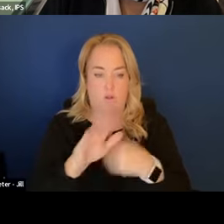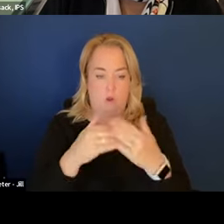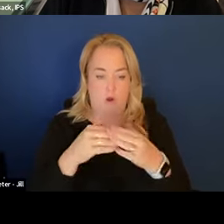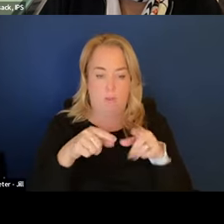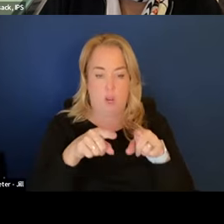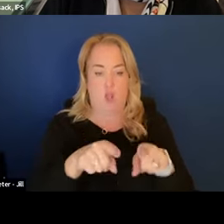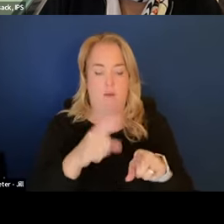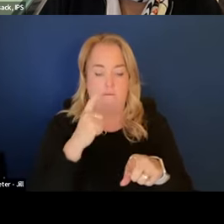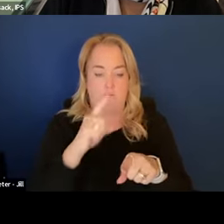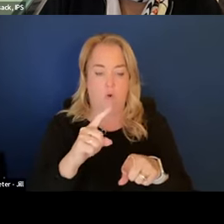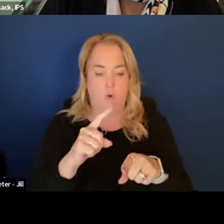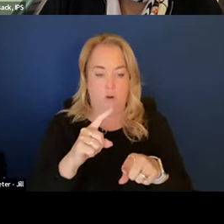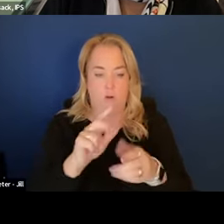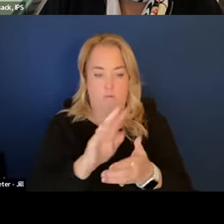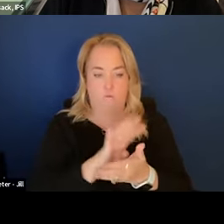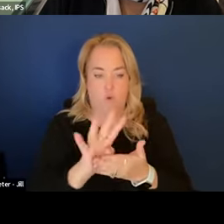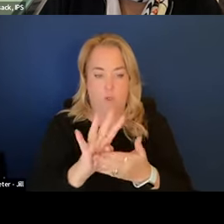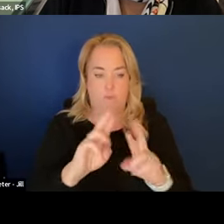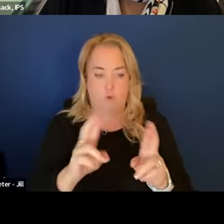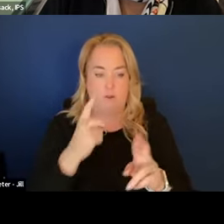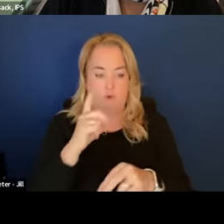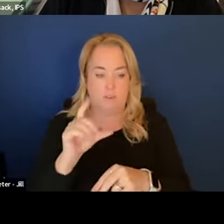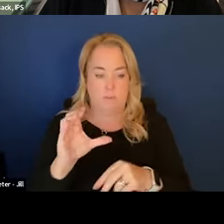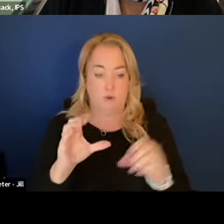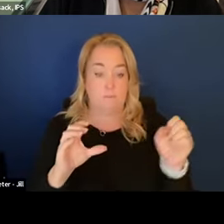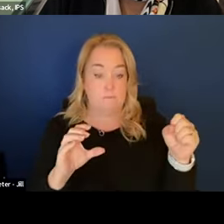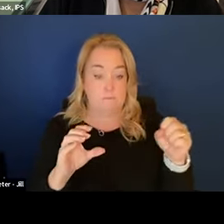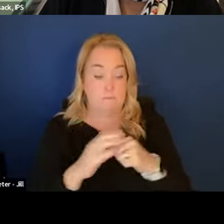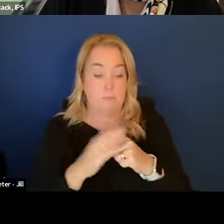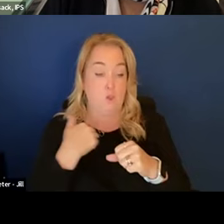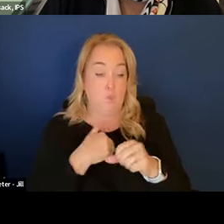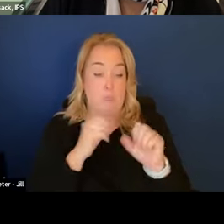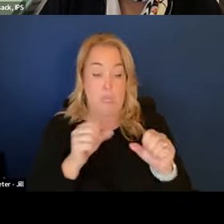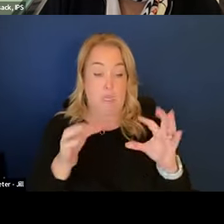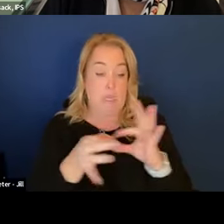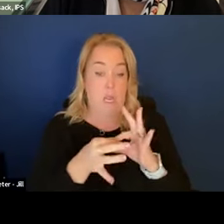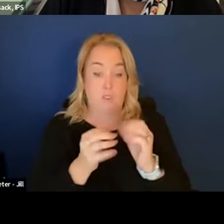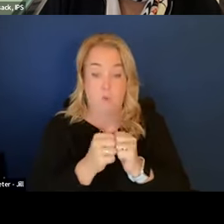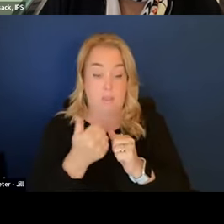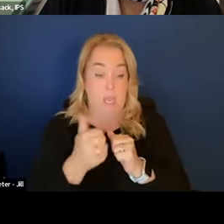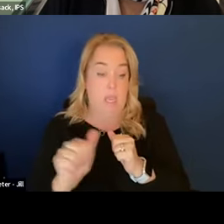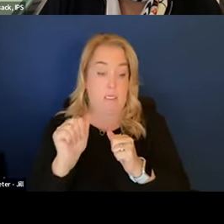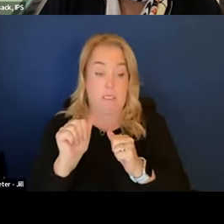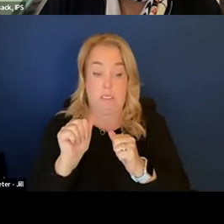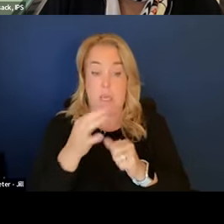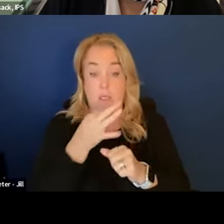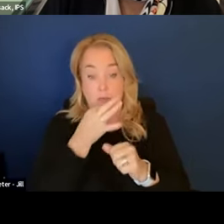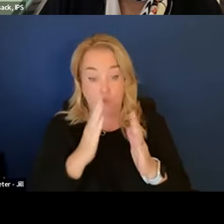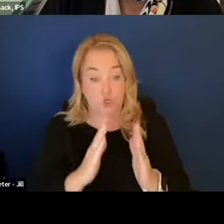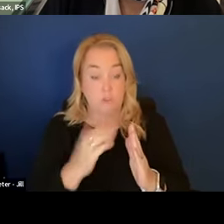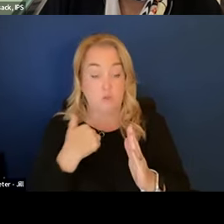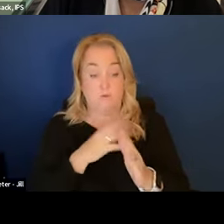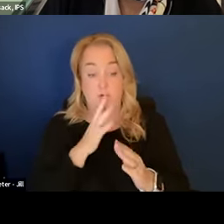next 4 weeks to be ready for December. Mm-hmm. And we can connect with any other subject matter experts that we've